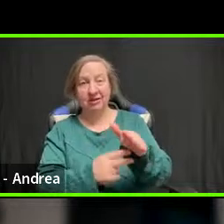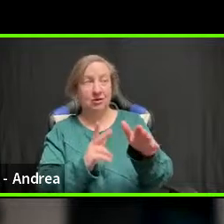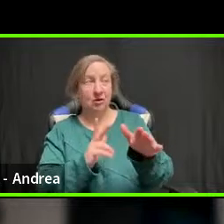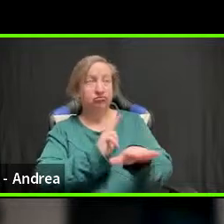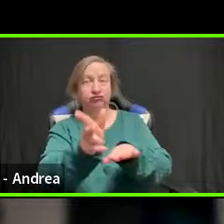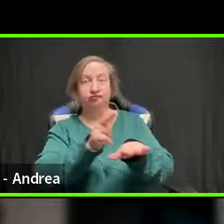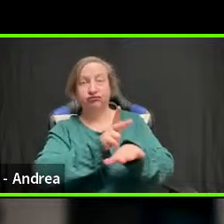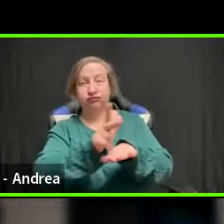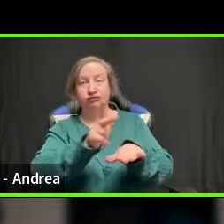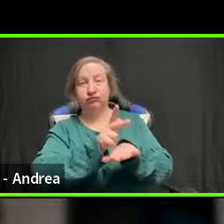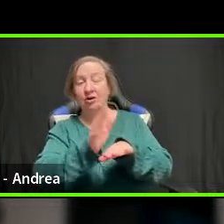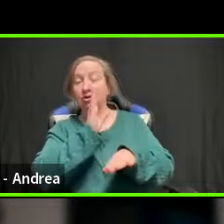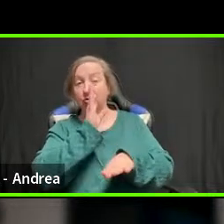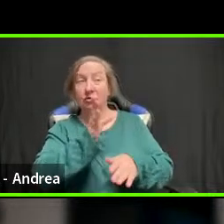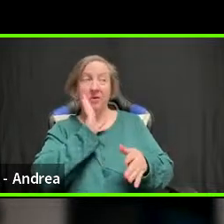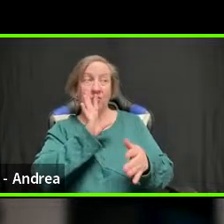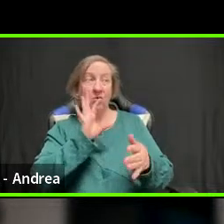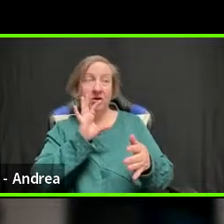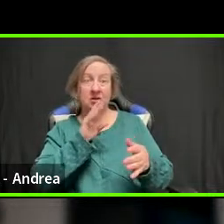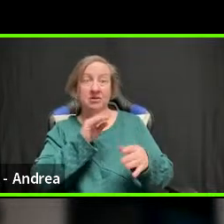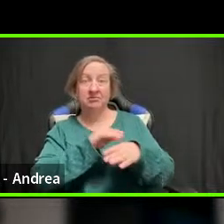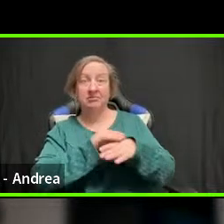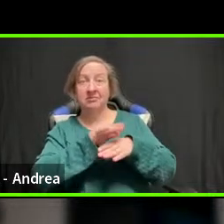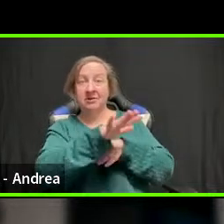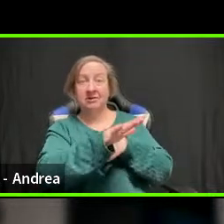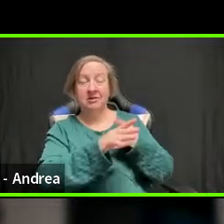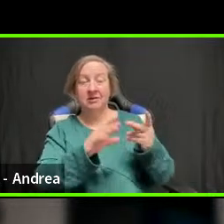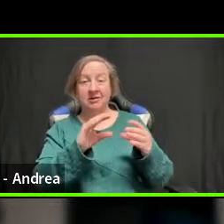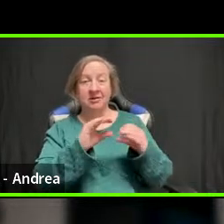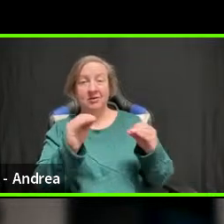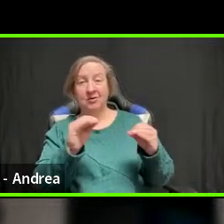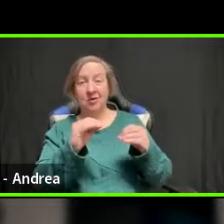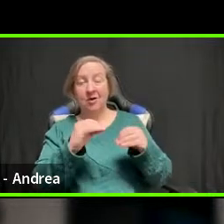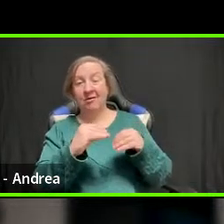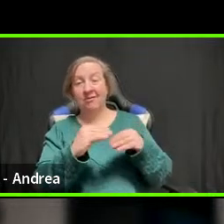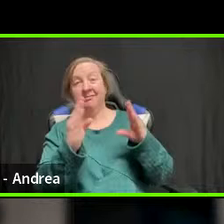would have a direct impact. The other